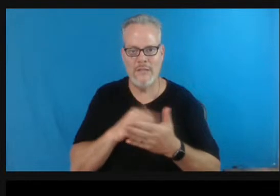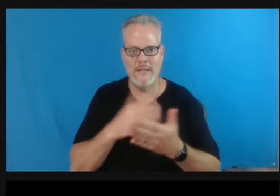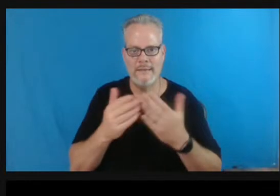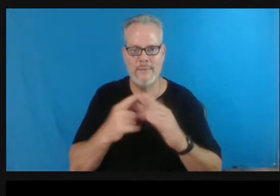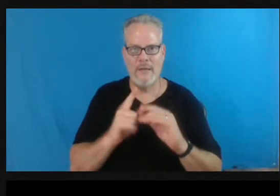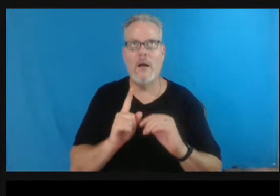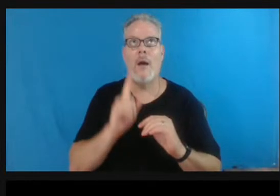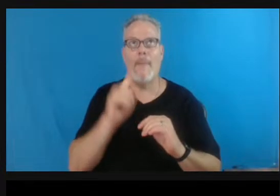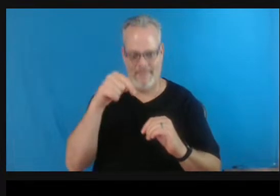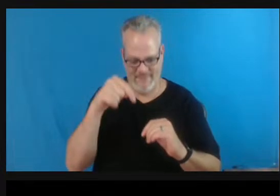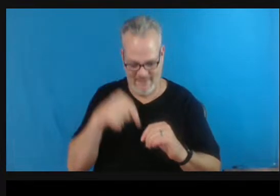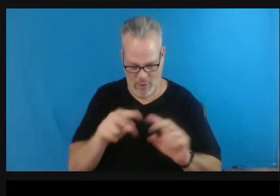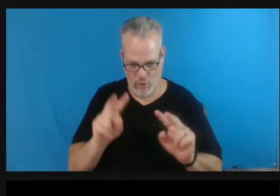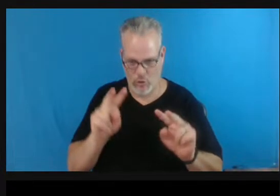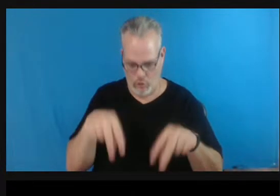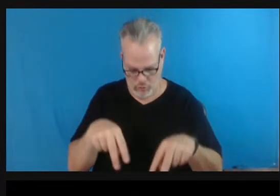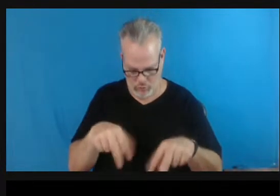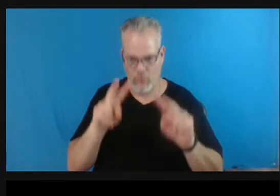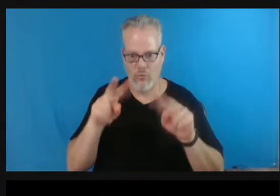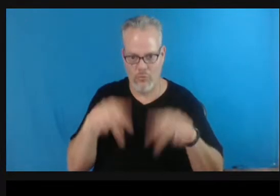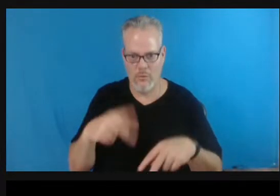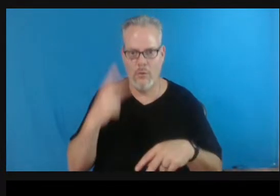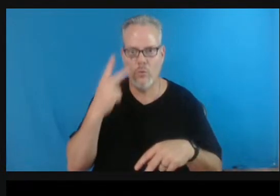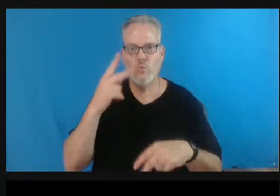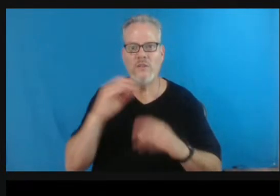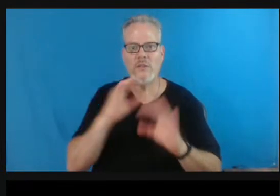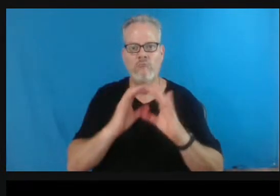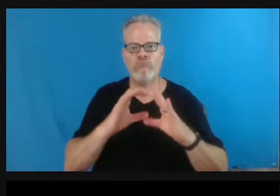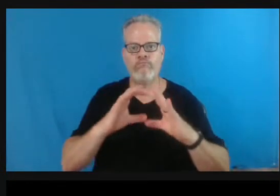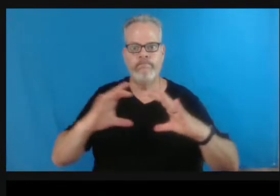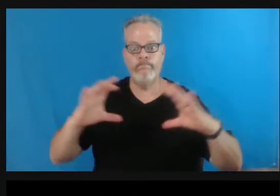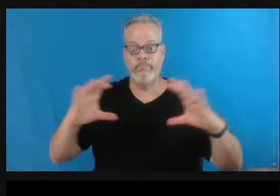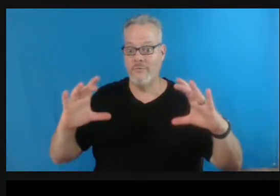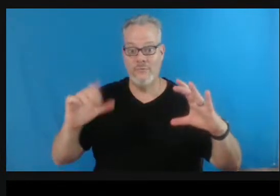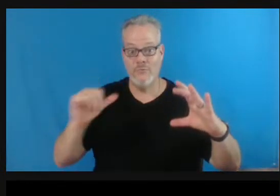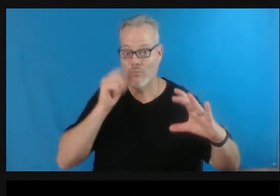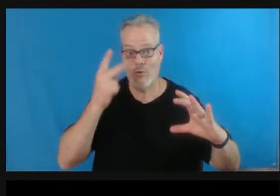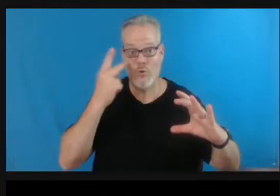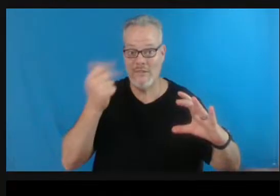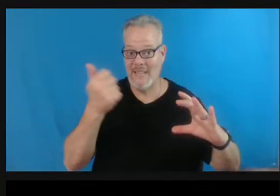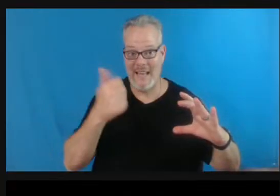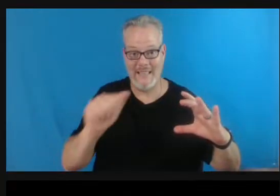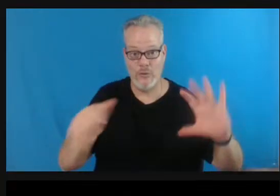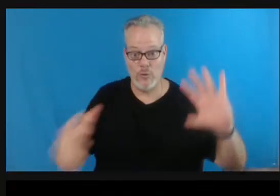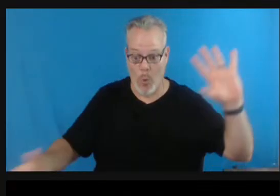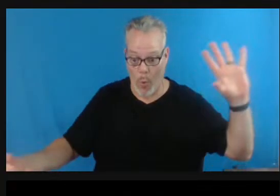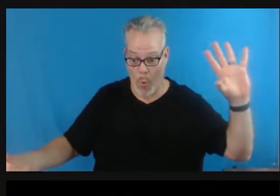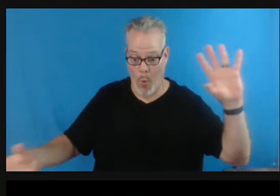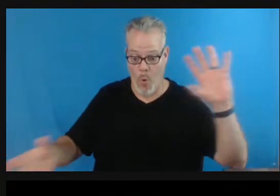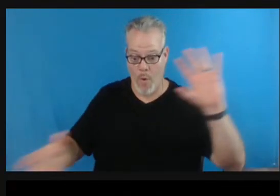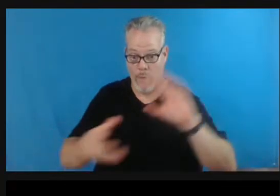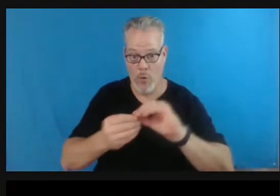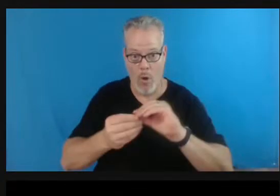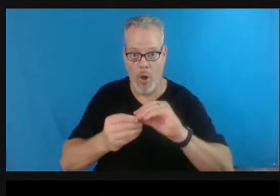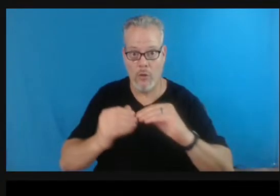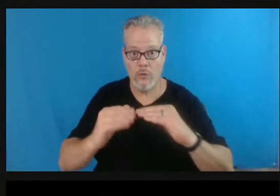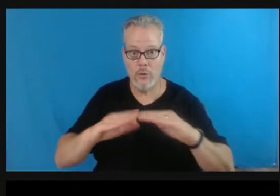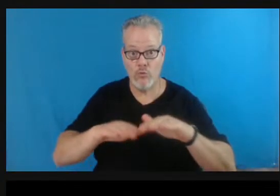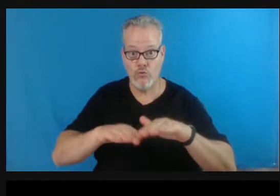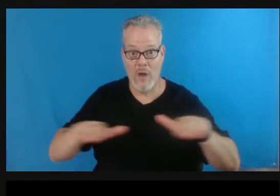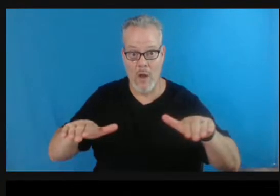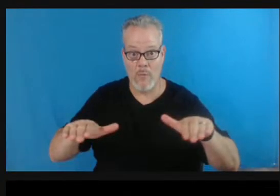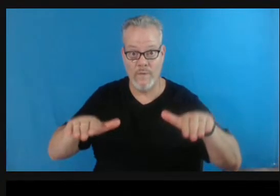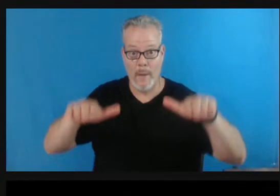you look at these bullseye patterns, we don't really see any. So overall, as a whole, the ground is not moving up or down very much at